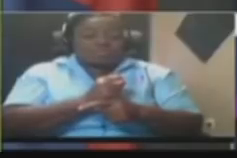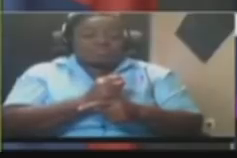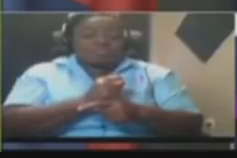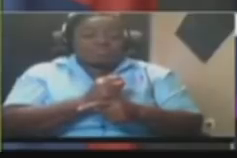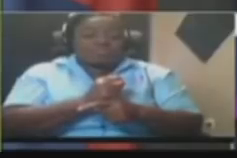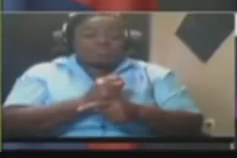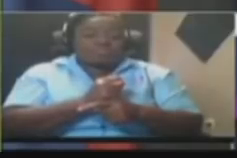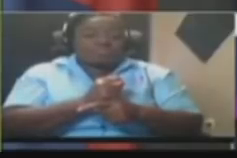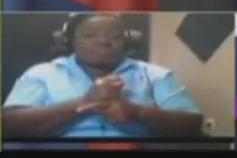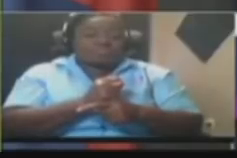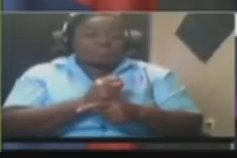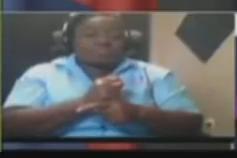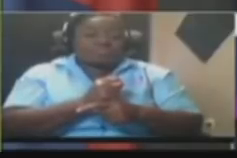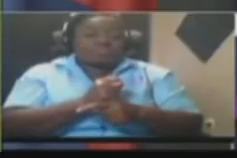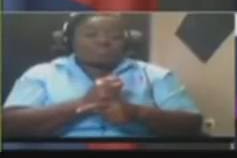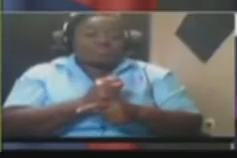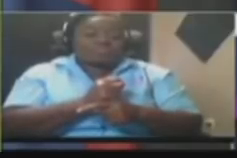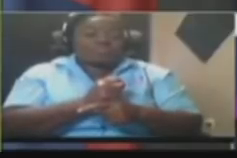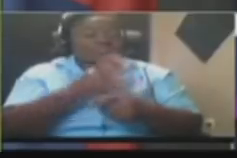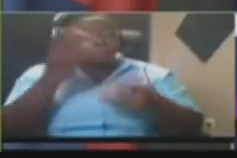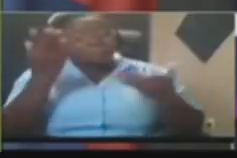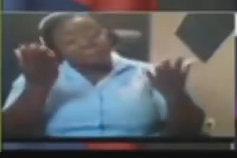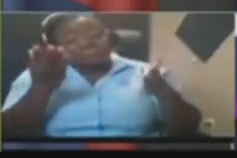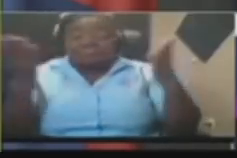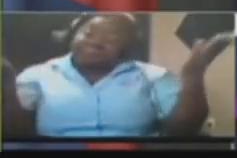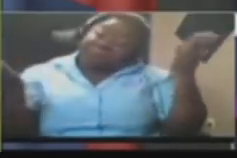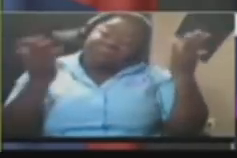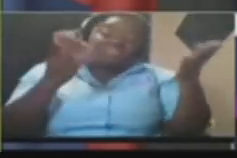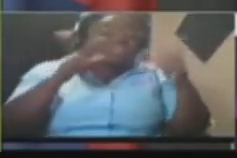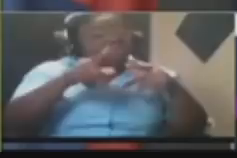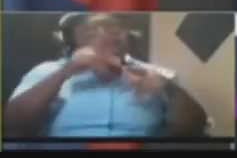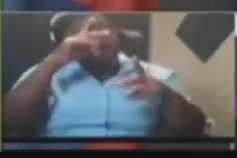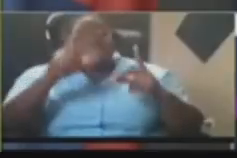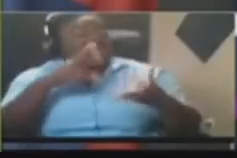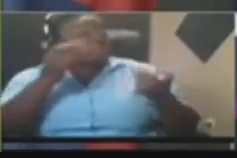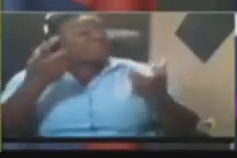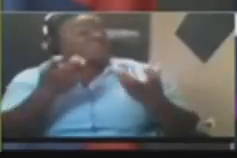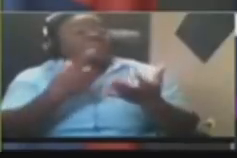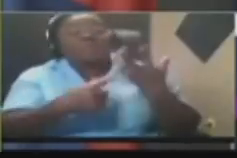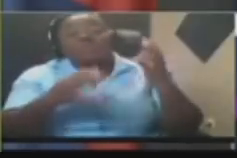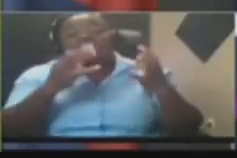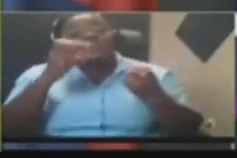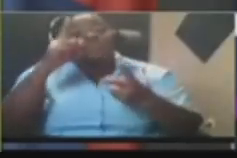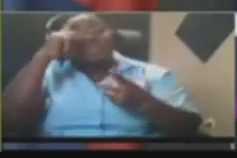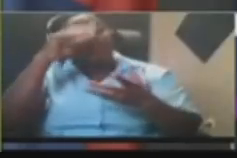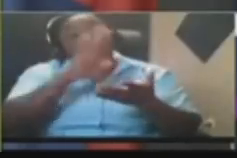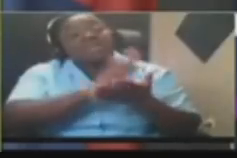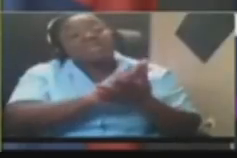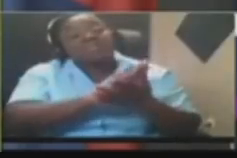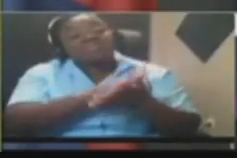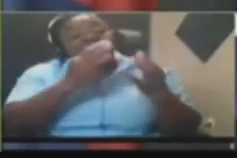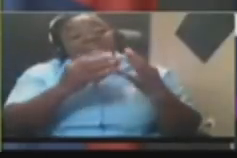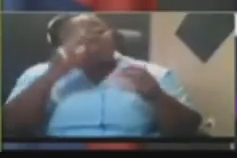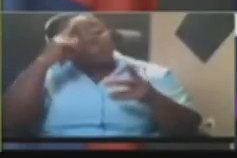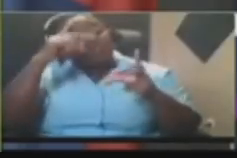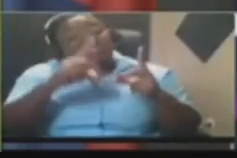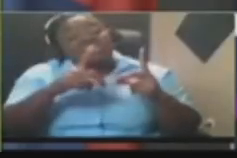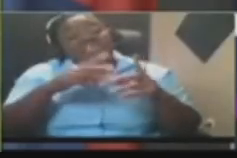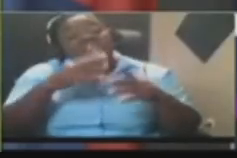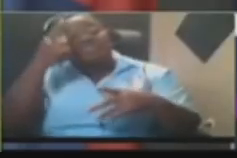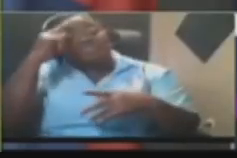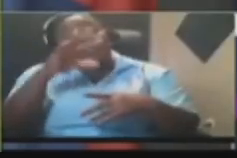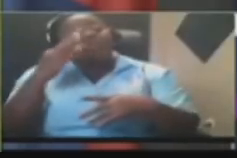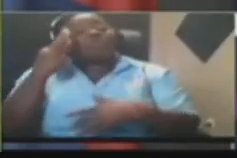Those inconvenient facts, ladies and gentlemen, in those inconvenient facts may lie your future. And the life you